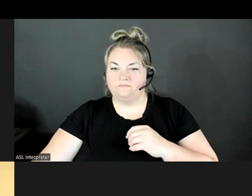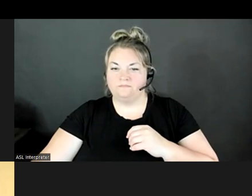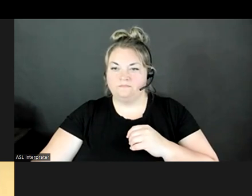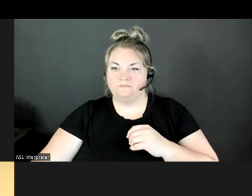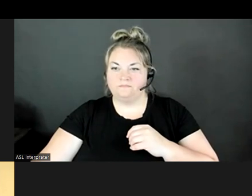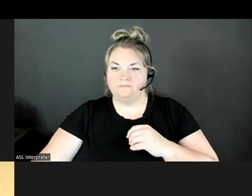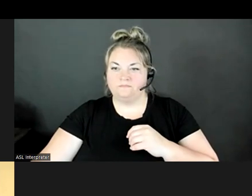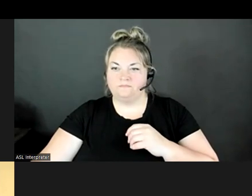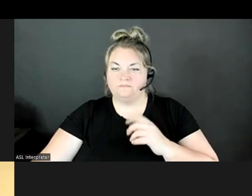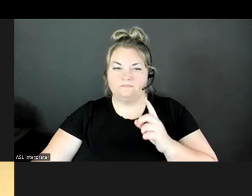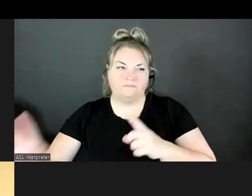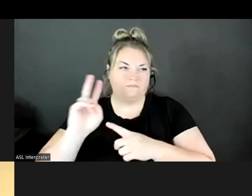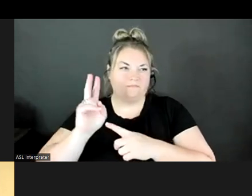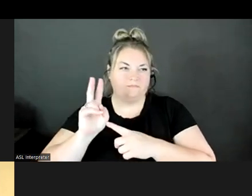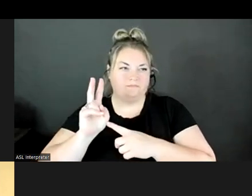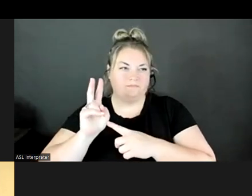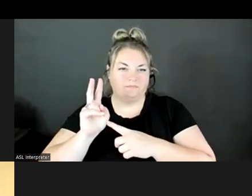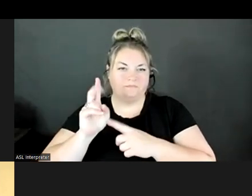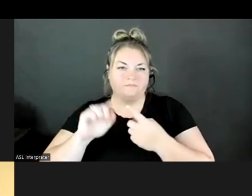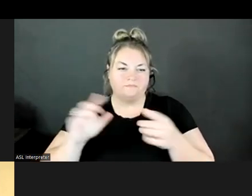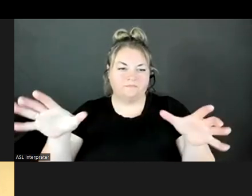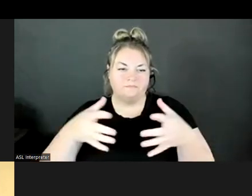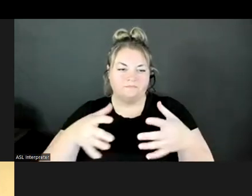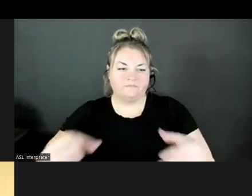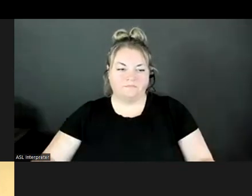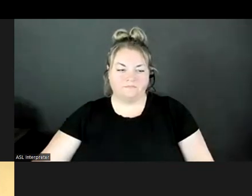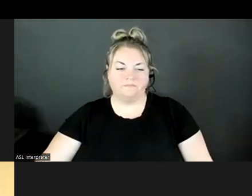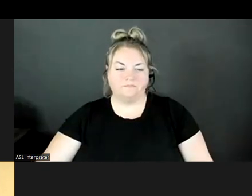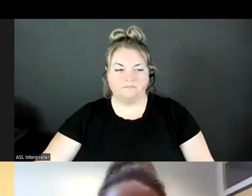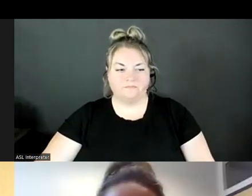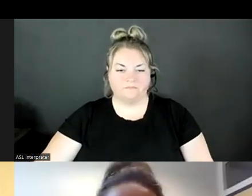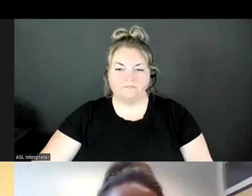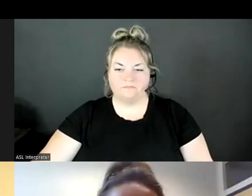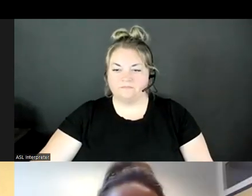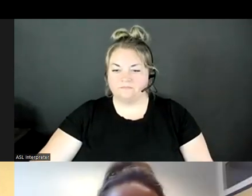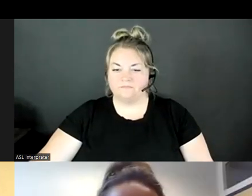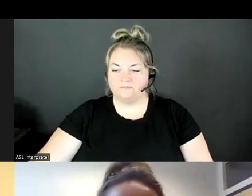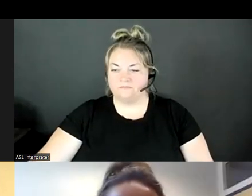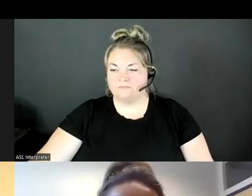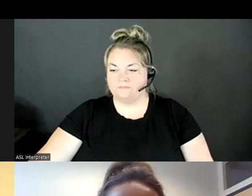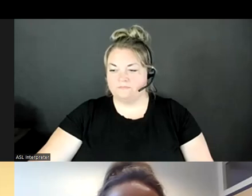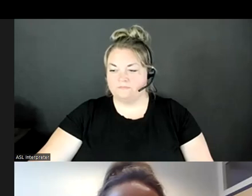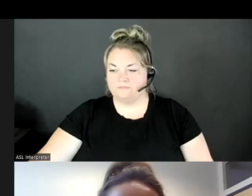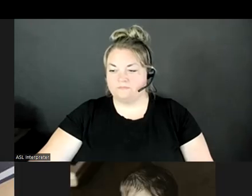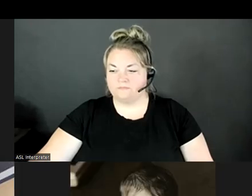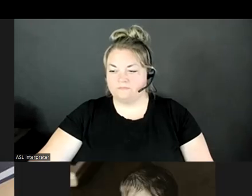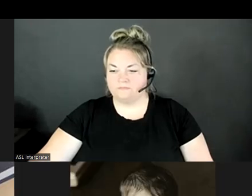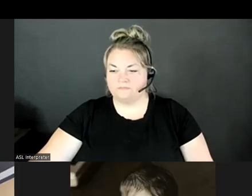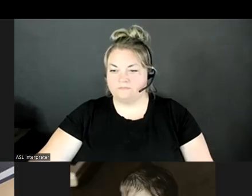We want to give folks like 2 more minutes and then Okay. we can jump in and get started. Okay, so at 5 after.